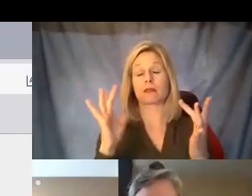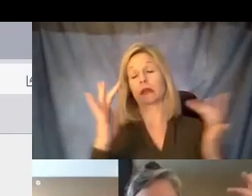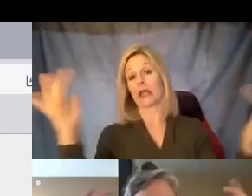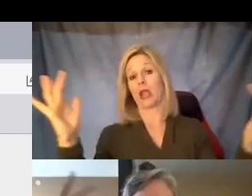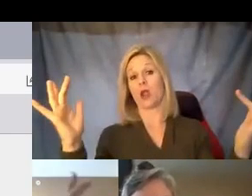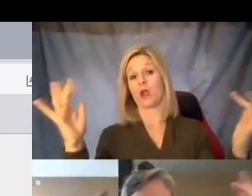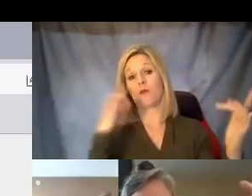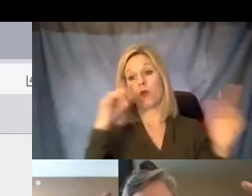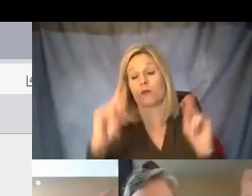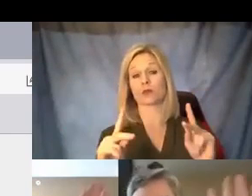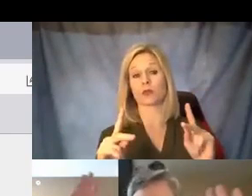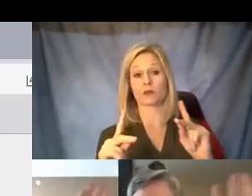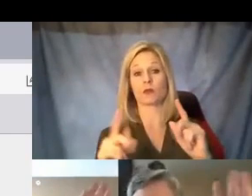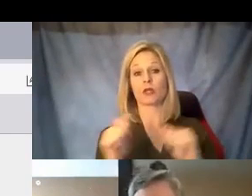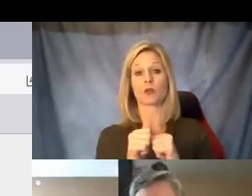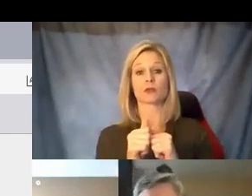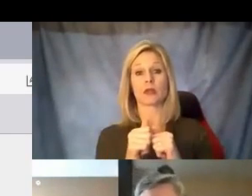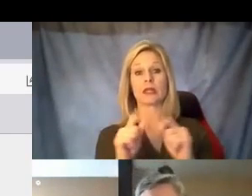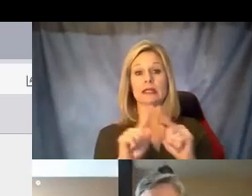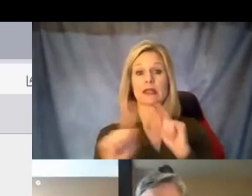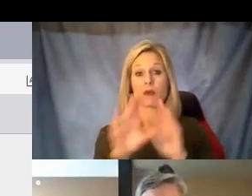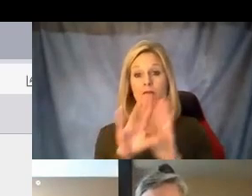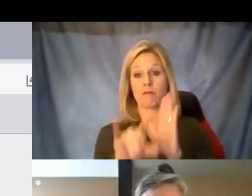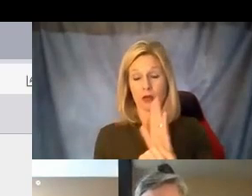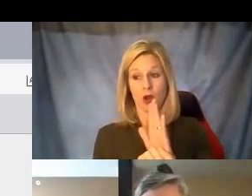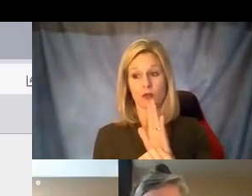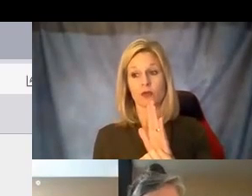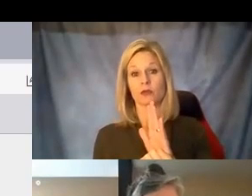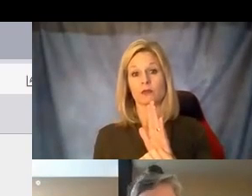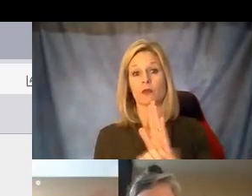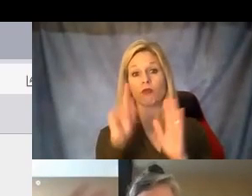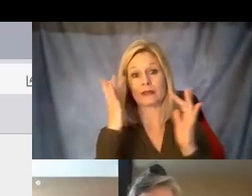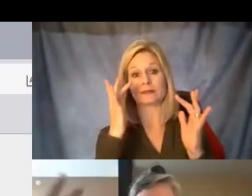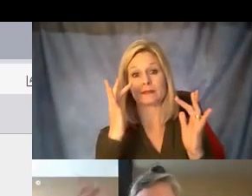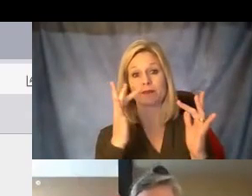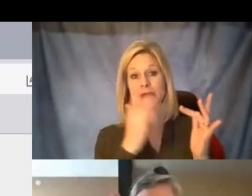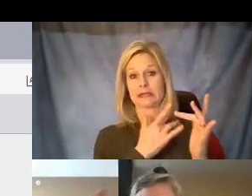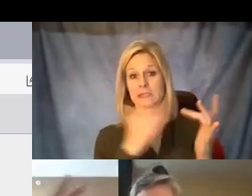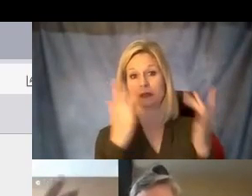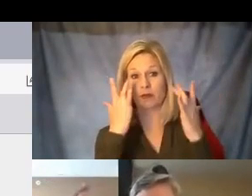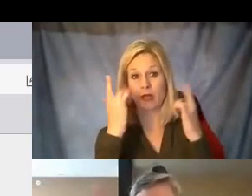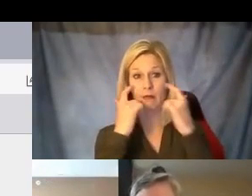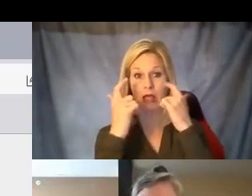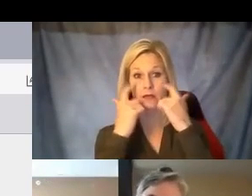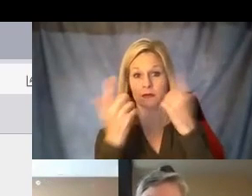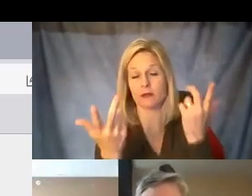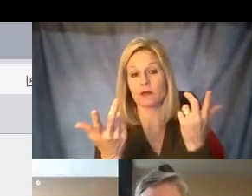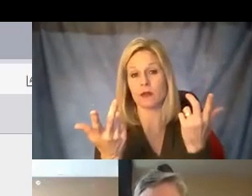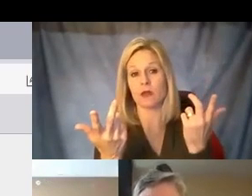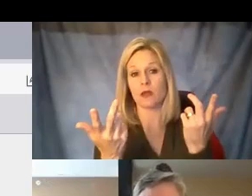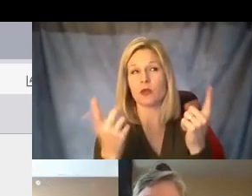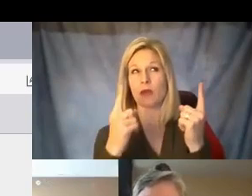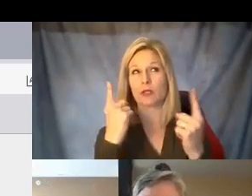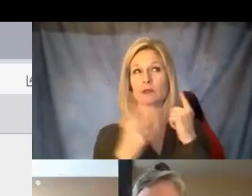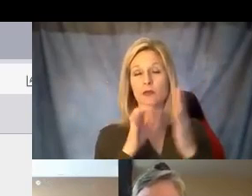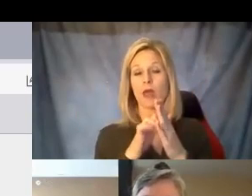print instead of black on white, things like that. So these are templates that you can use for models of how to think about developing training